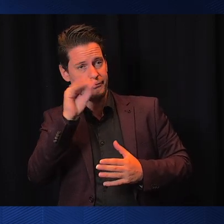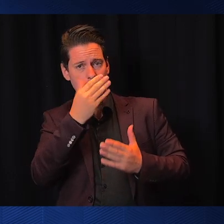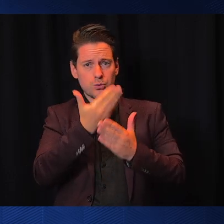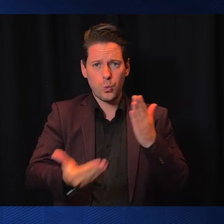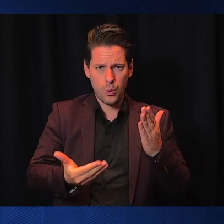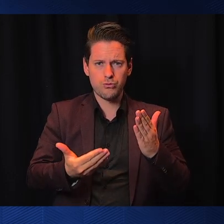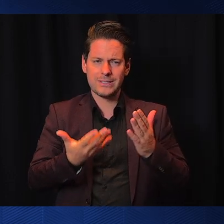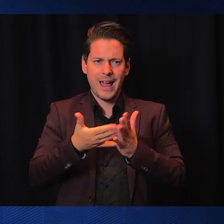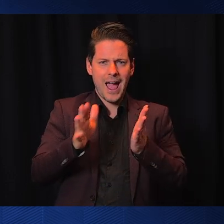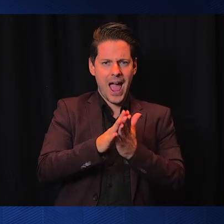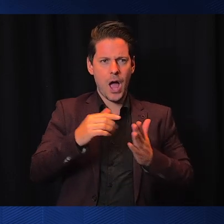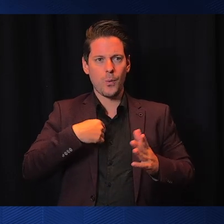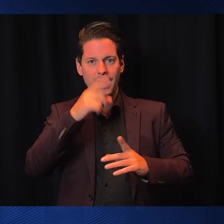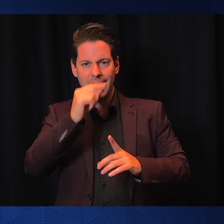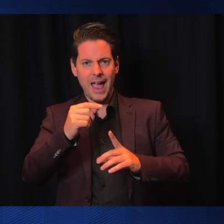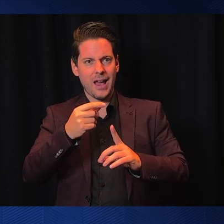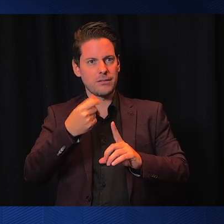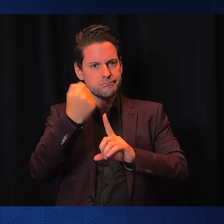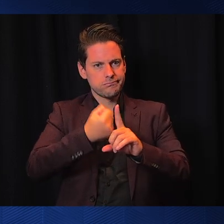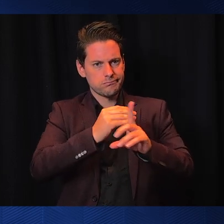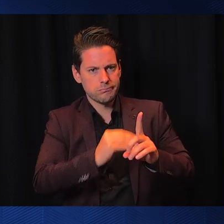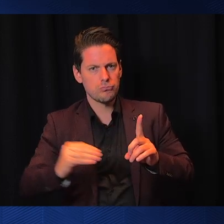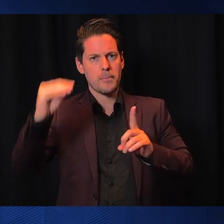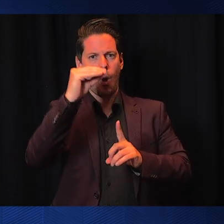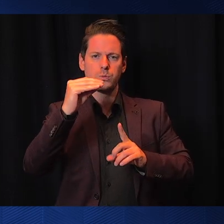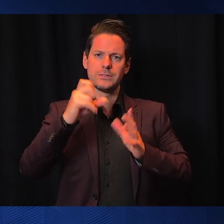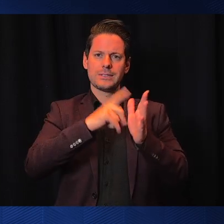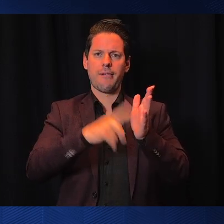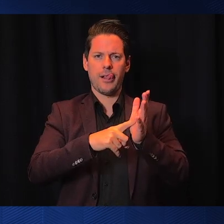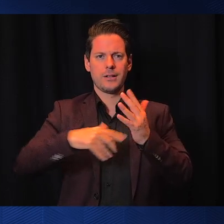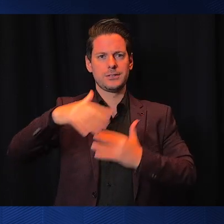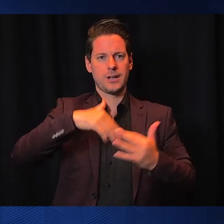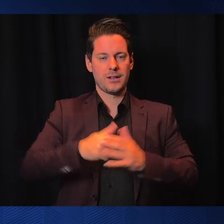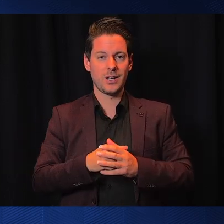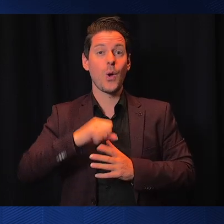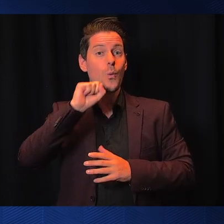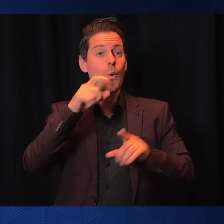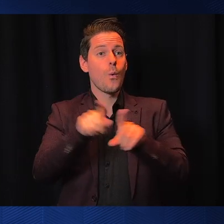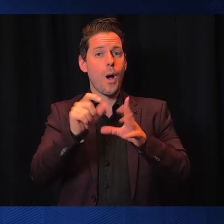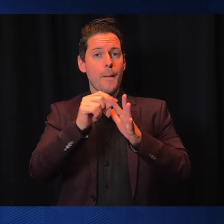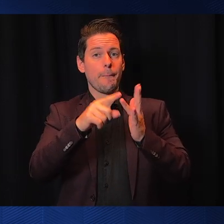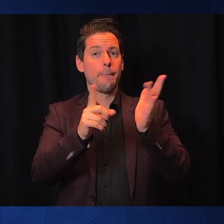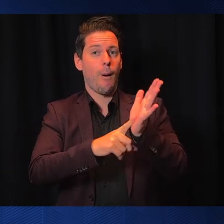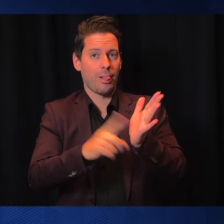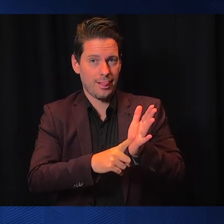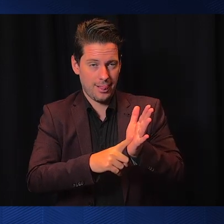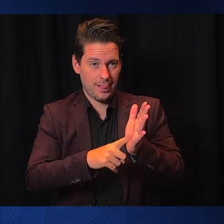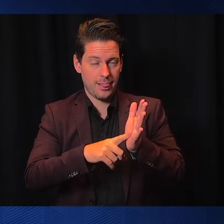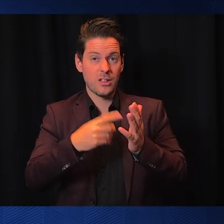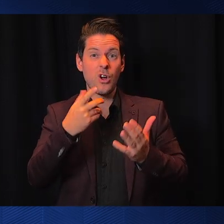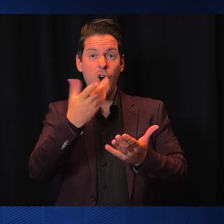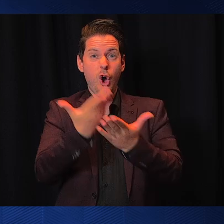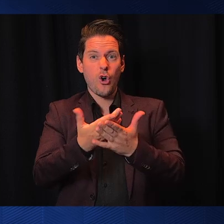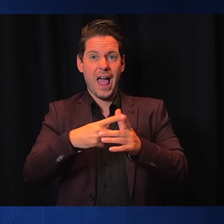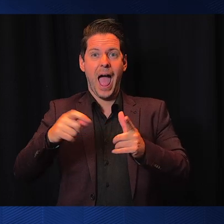about how we can promote the role of civil society. We're also going to be running a poll. So please make sure you're on the app.